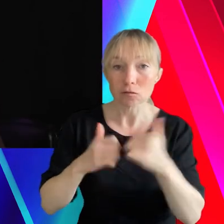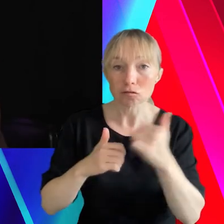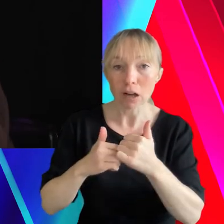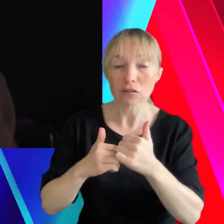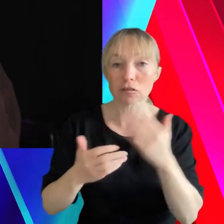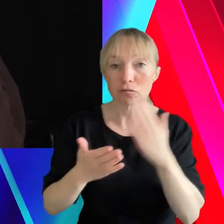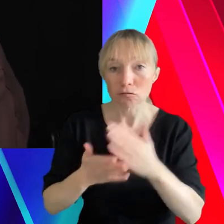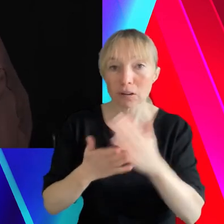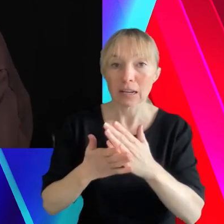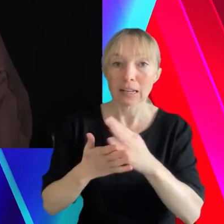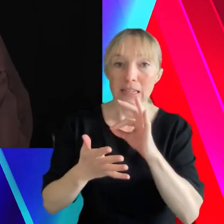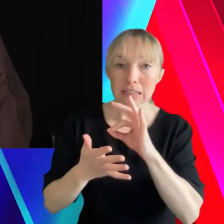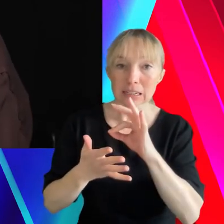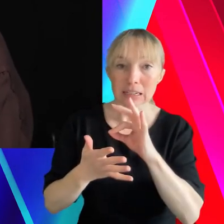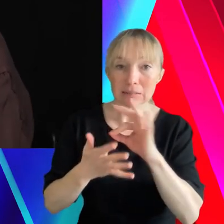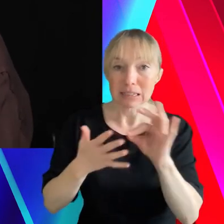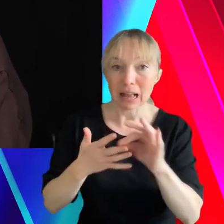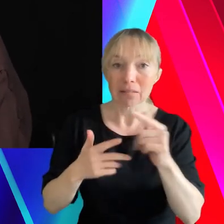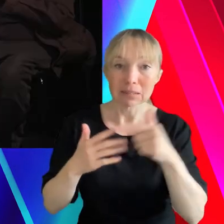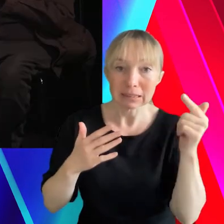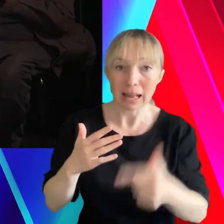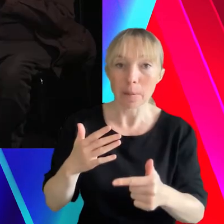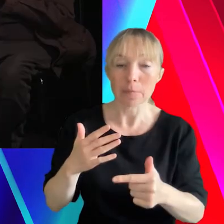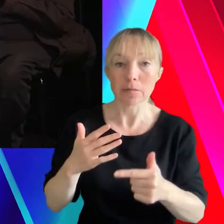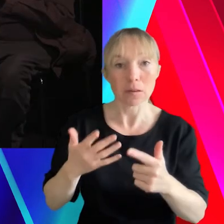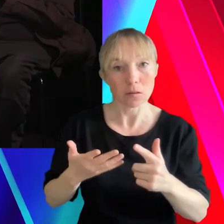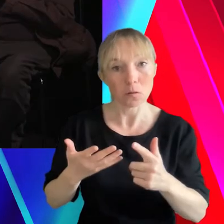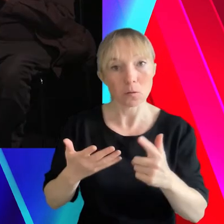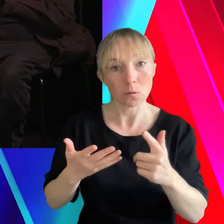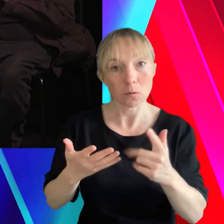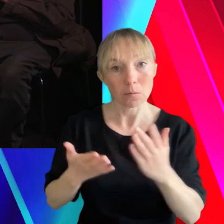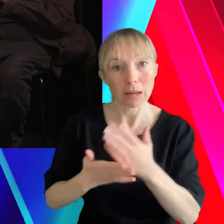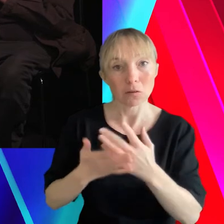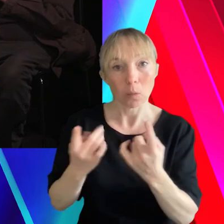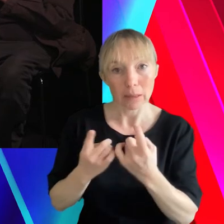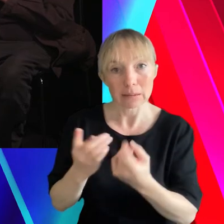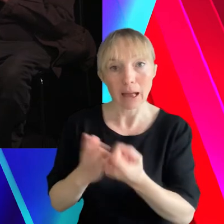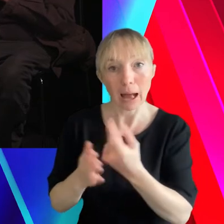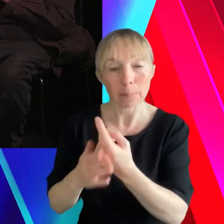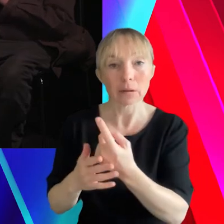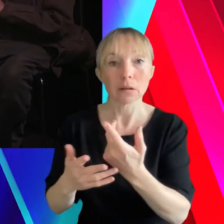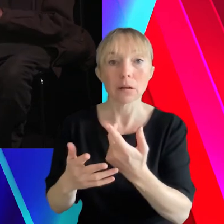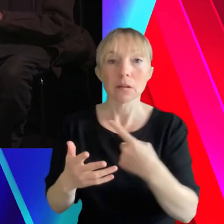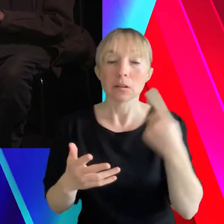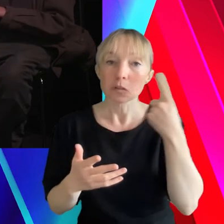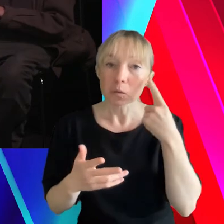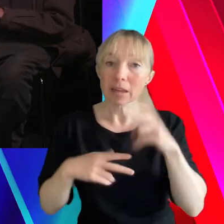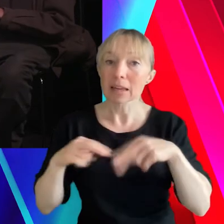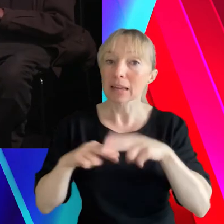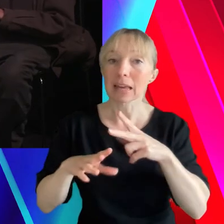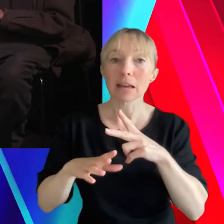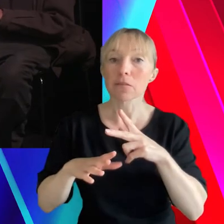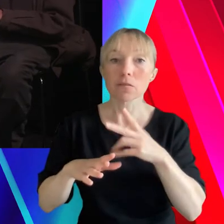thoroughness with which you make things happen, which, I mean, do you think that had you not had that